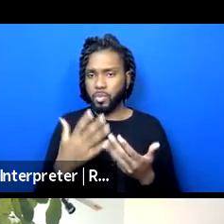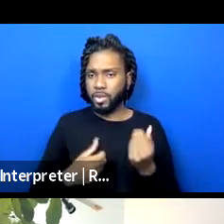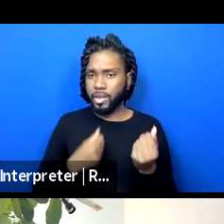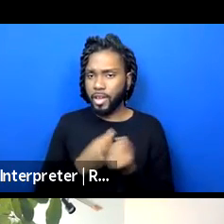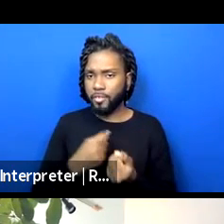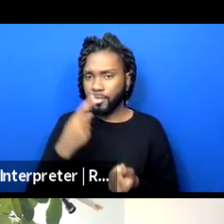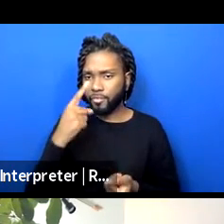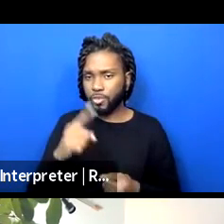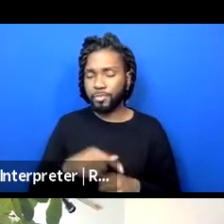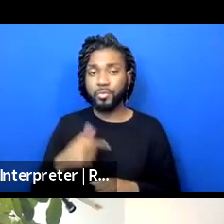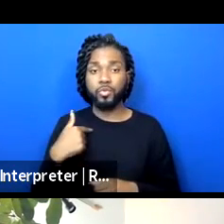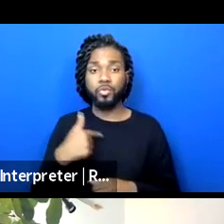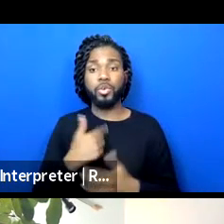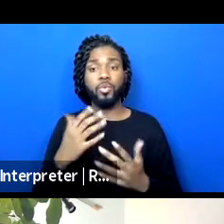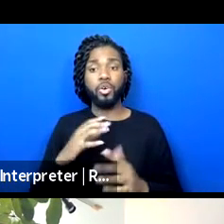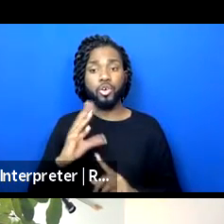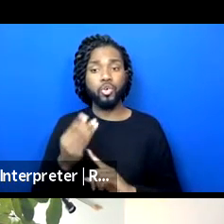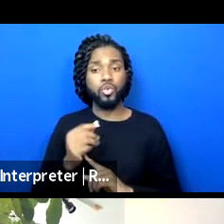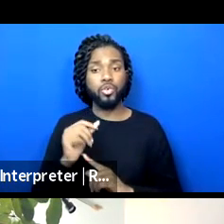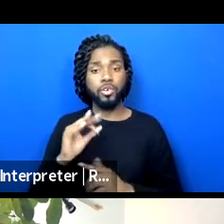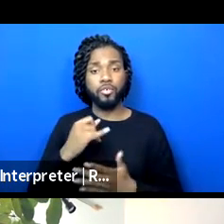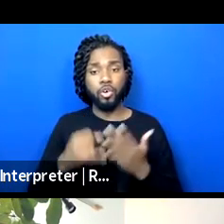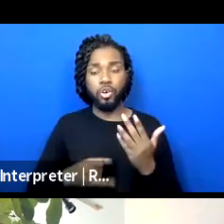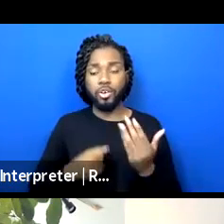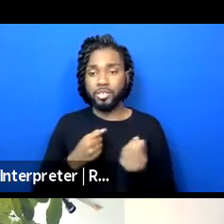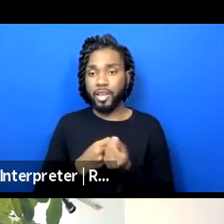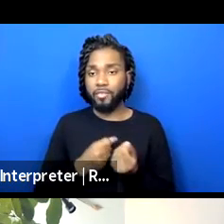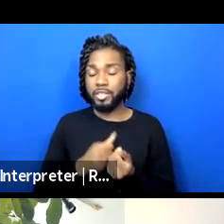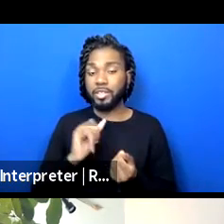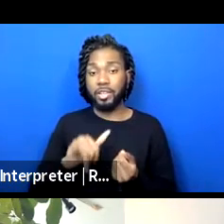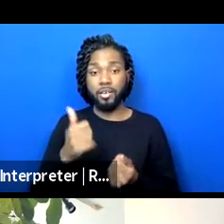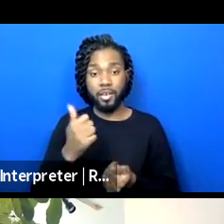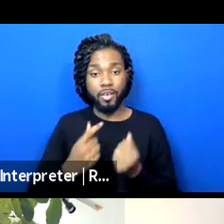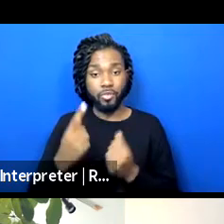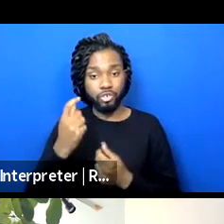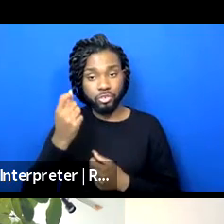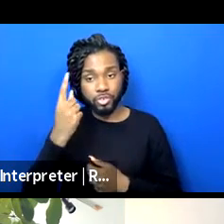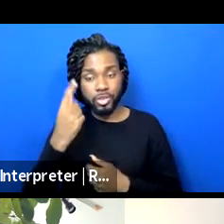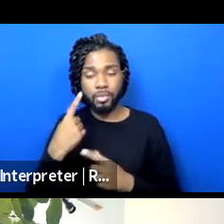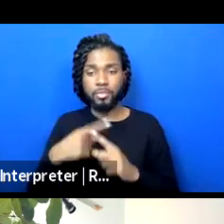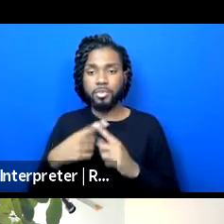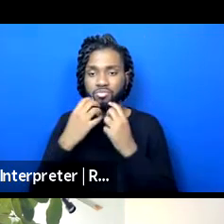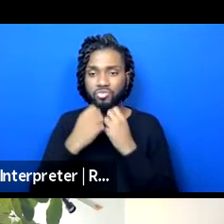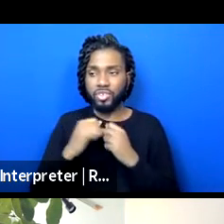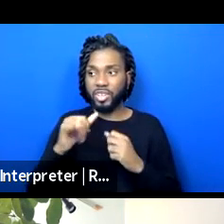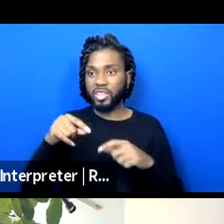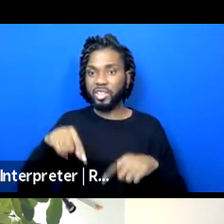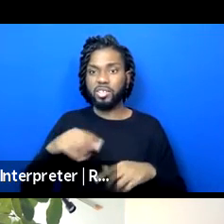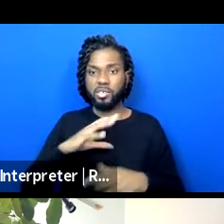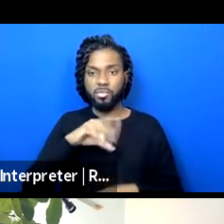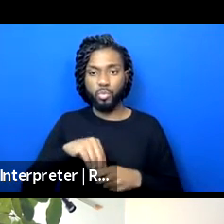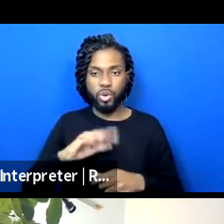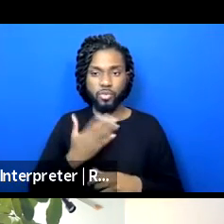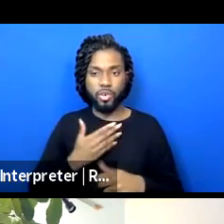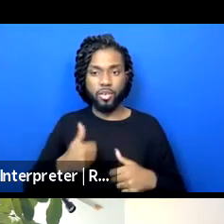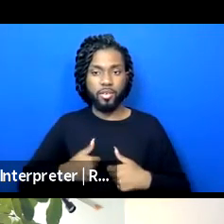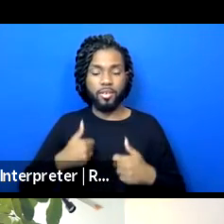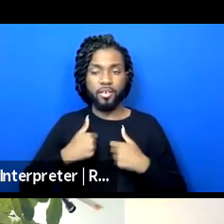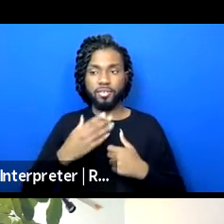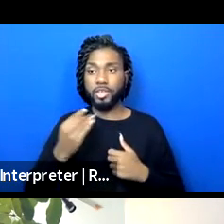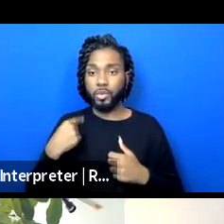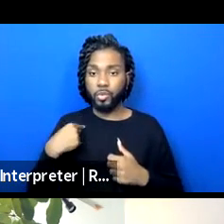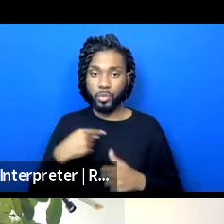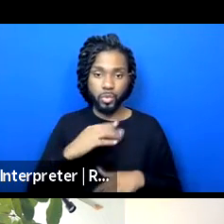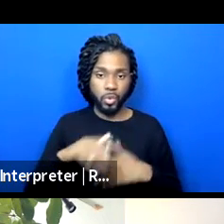want a culture of arts advocacy where everybody understands and embraces that this is part of our lives and that we all need to do